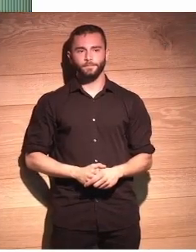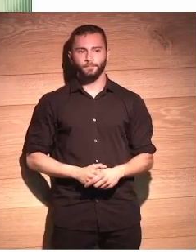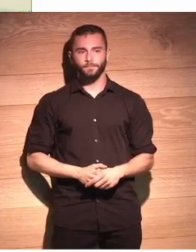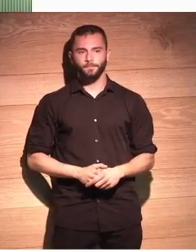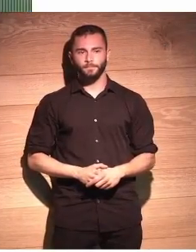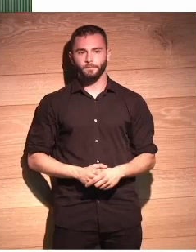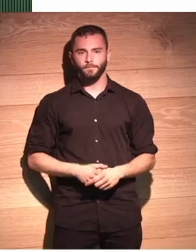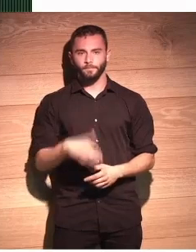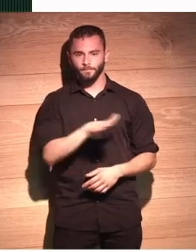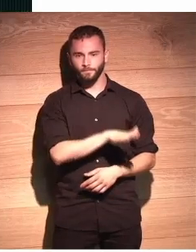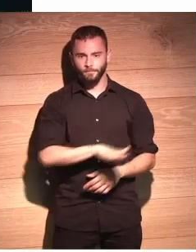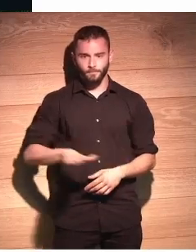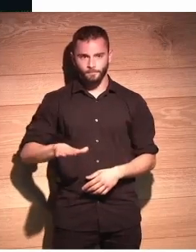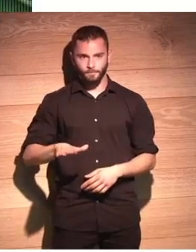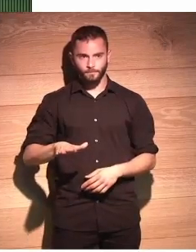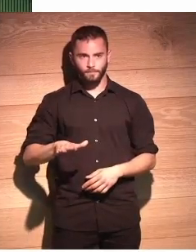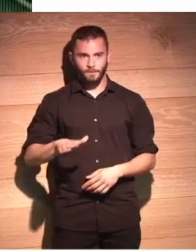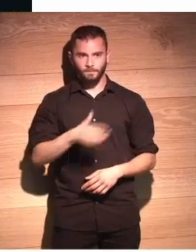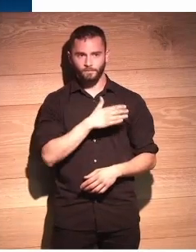Your kids probably have one of these, right?